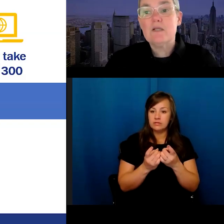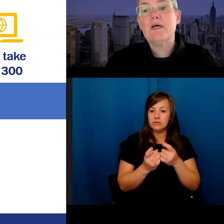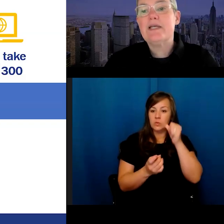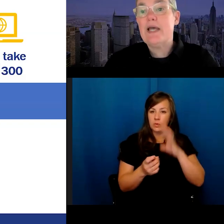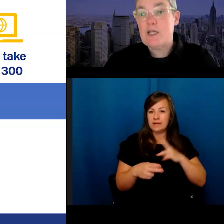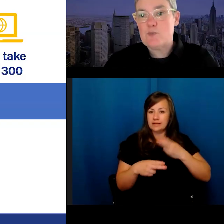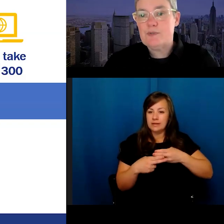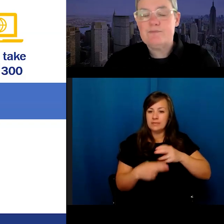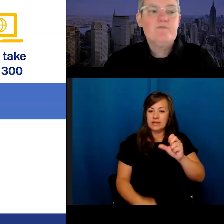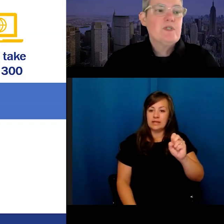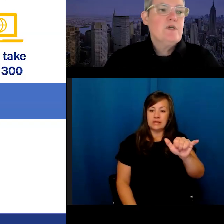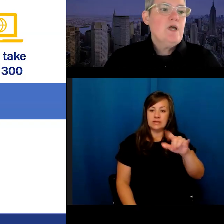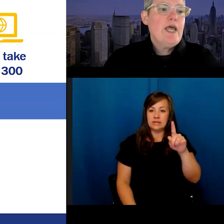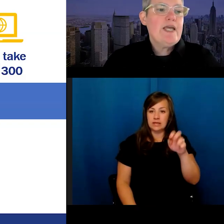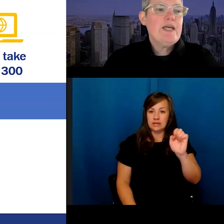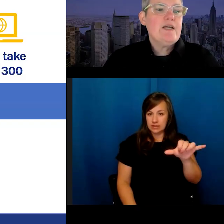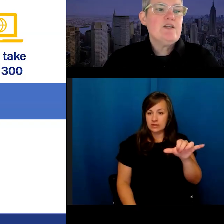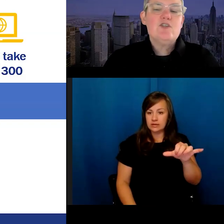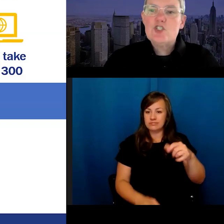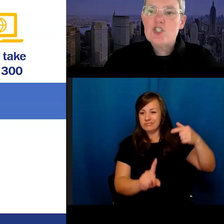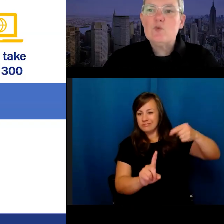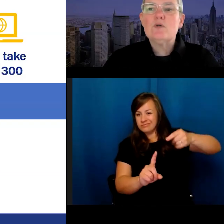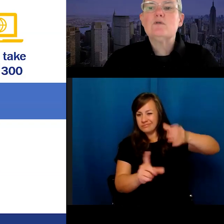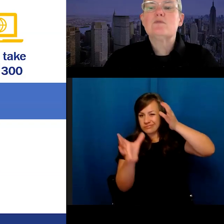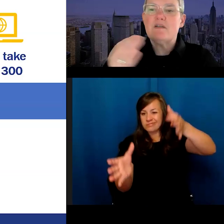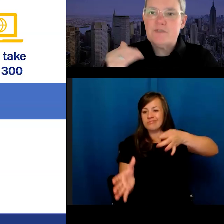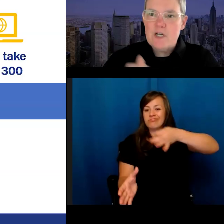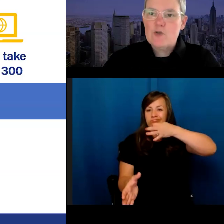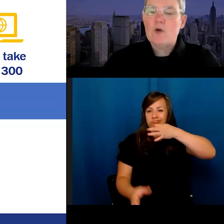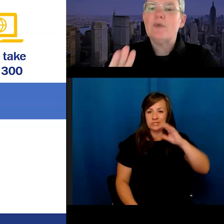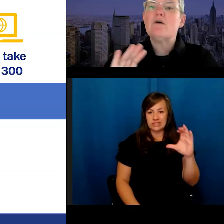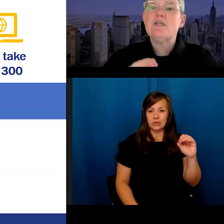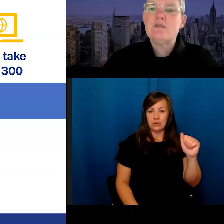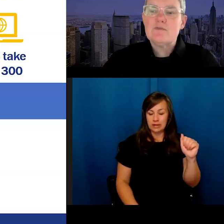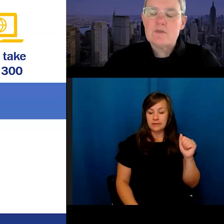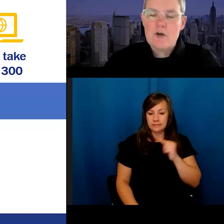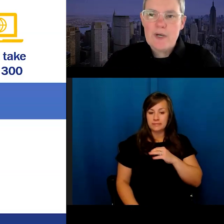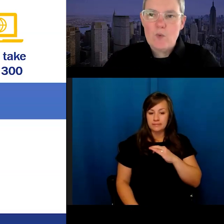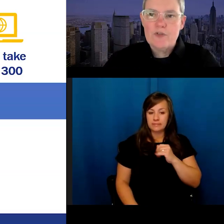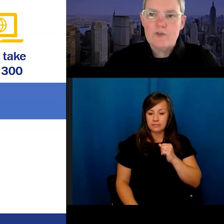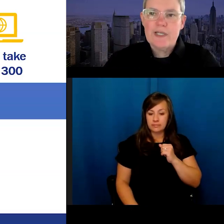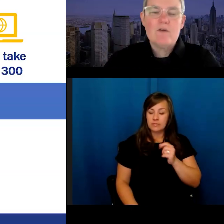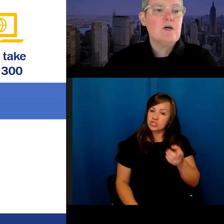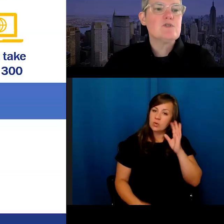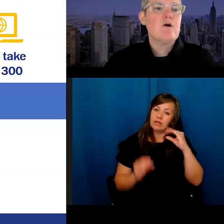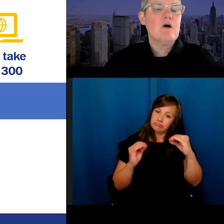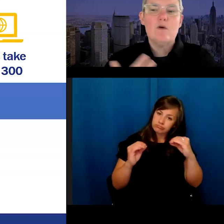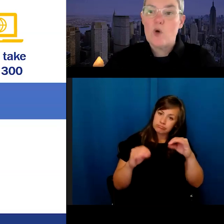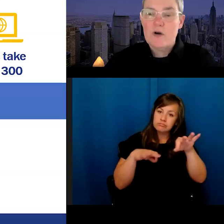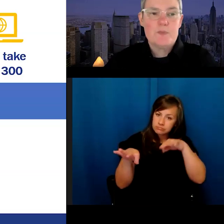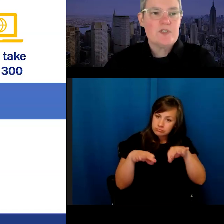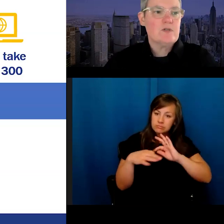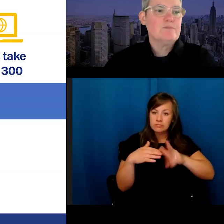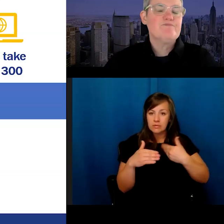our PLA expert, and she will kind of tell you all about it, talk about what the learning outcomes